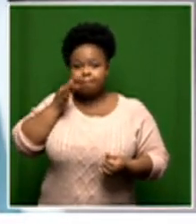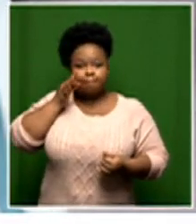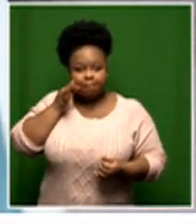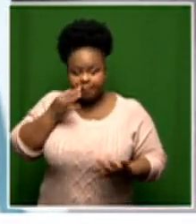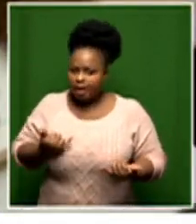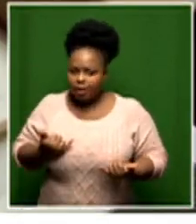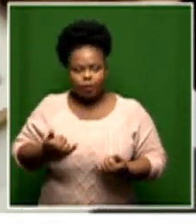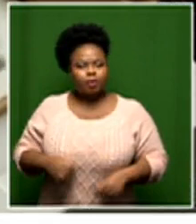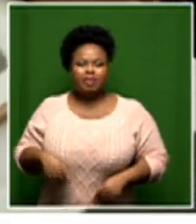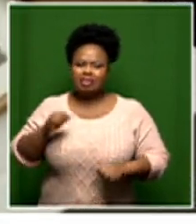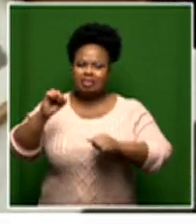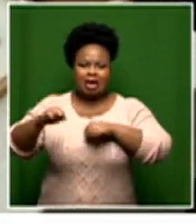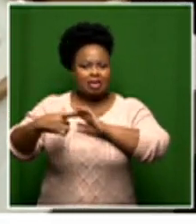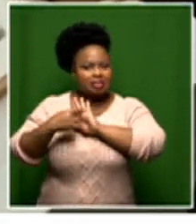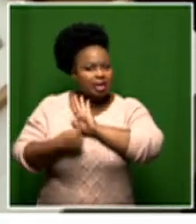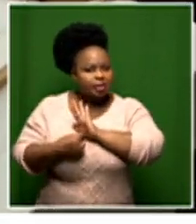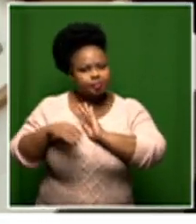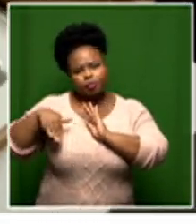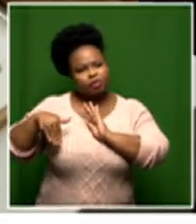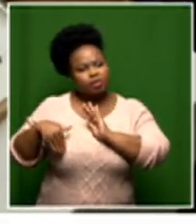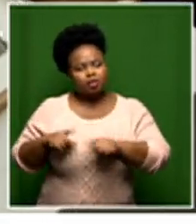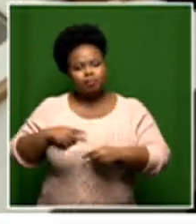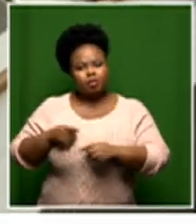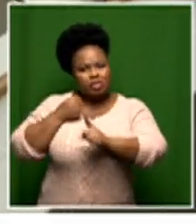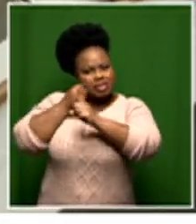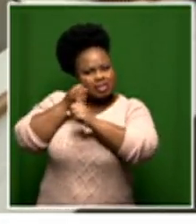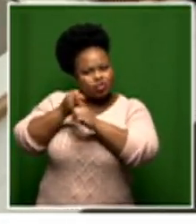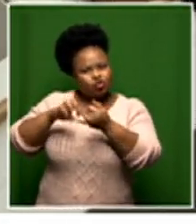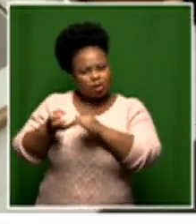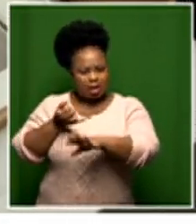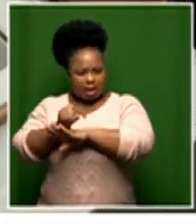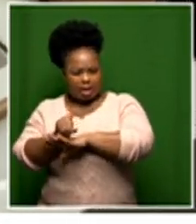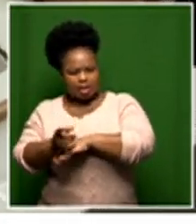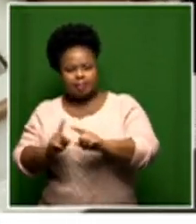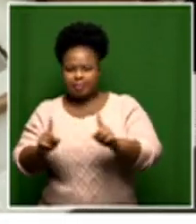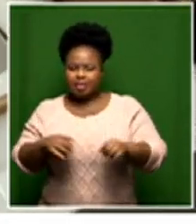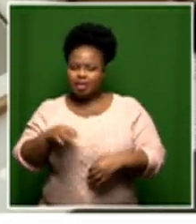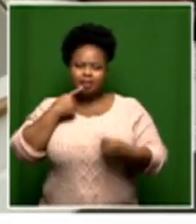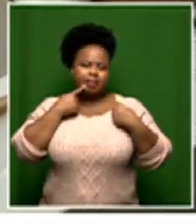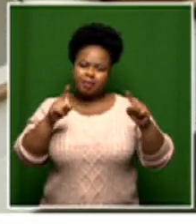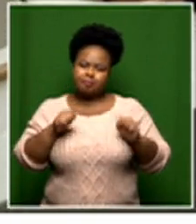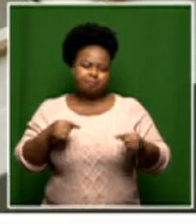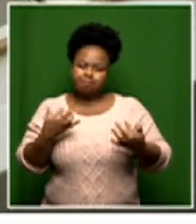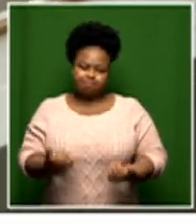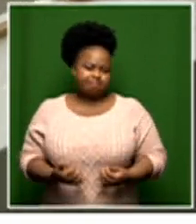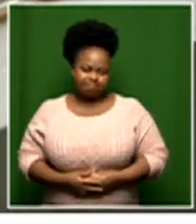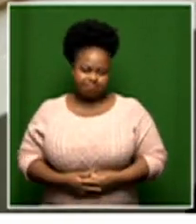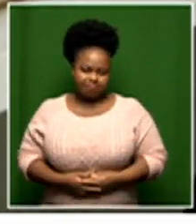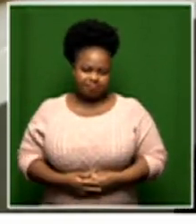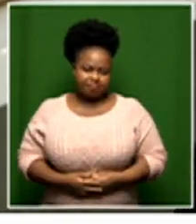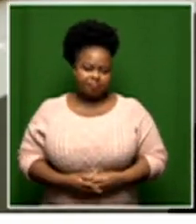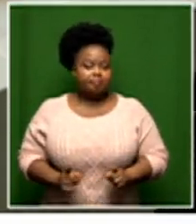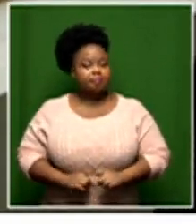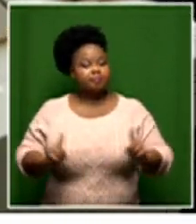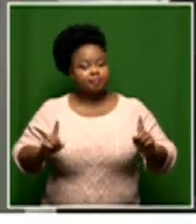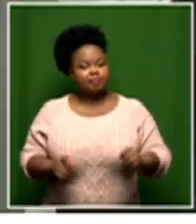the exact date and we're pushing for an earlier date rather than what they were saying is possible, we are not then releasing much of the detail. However,